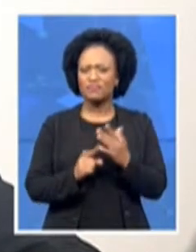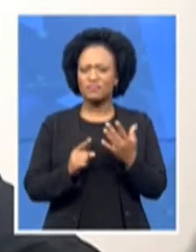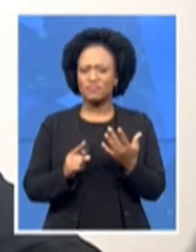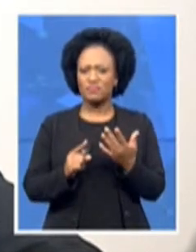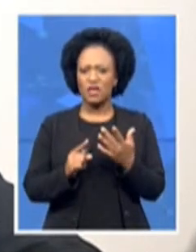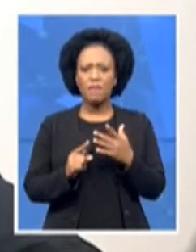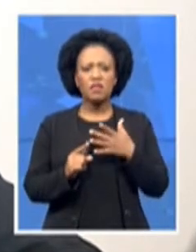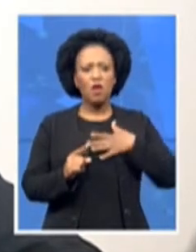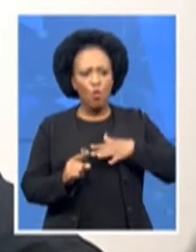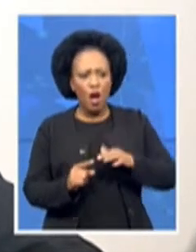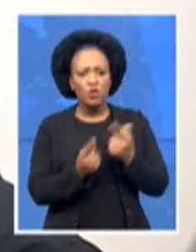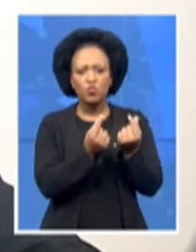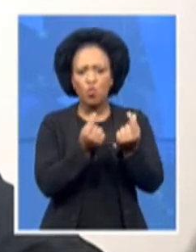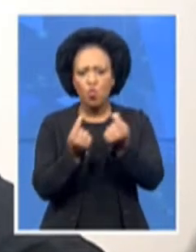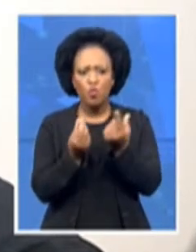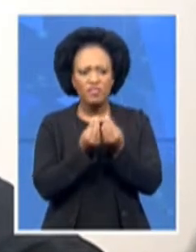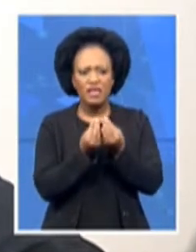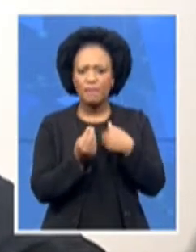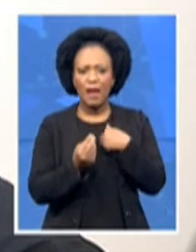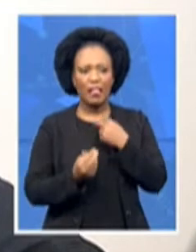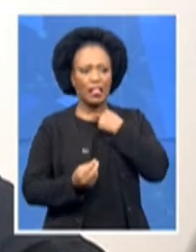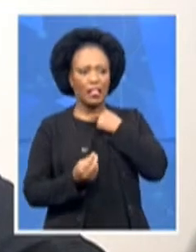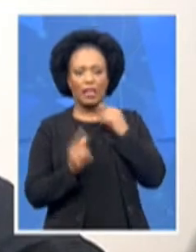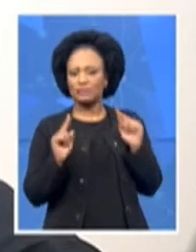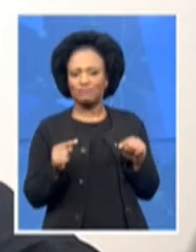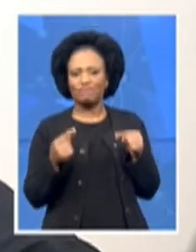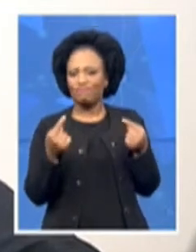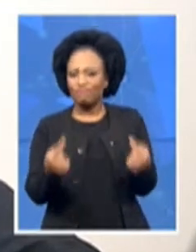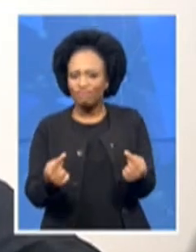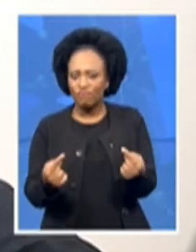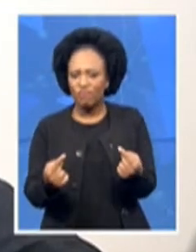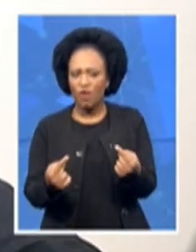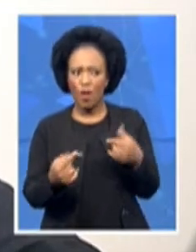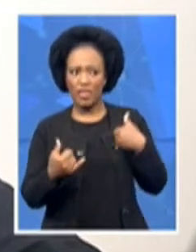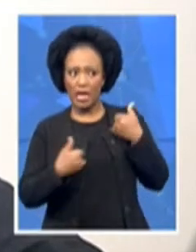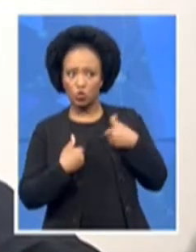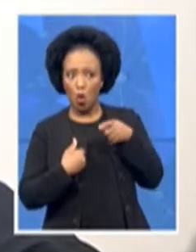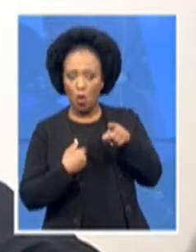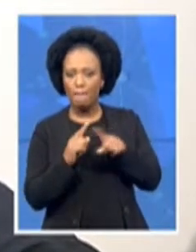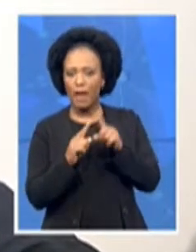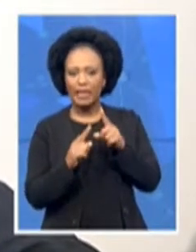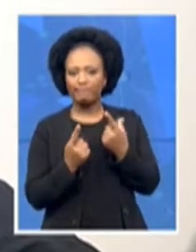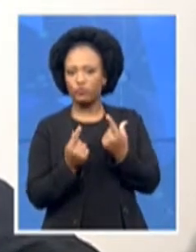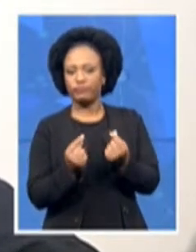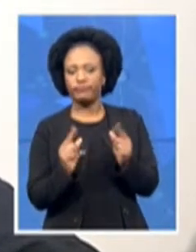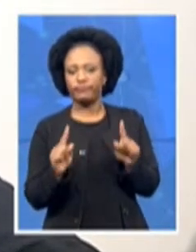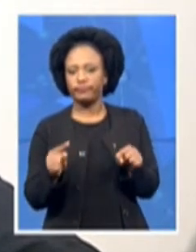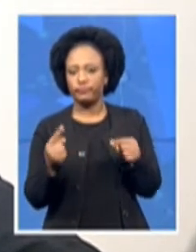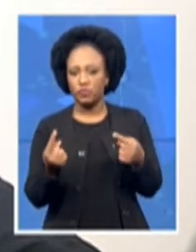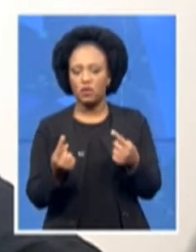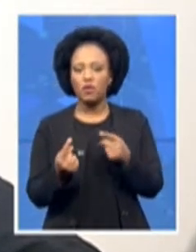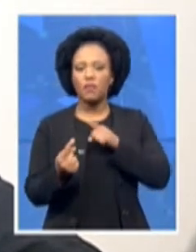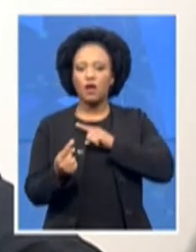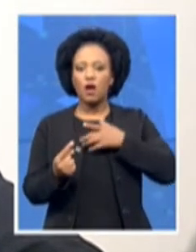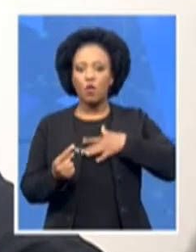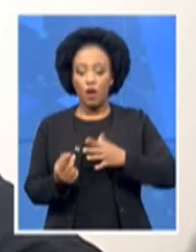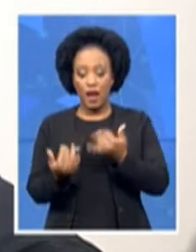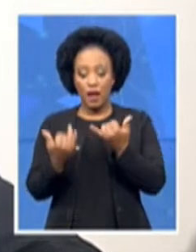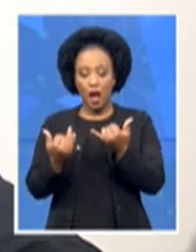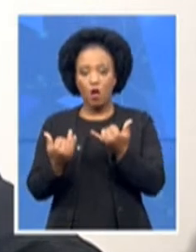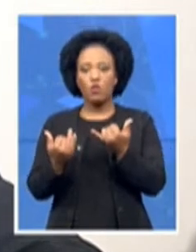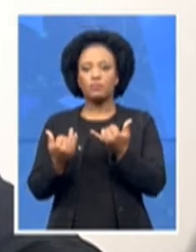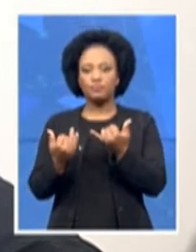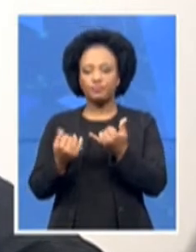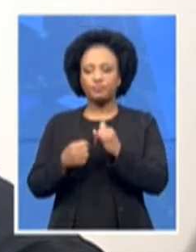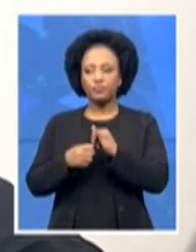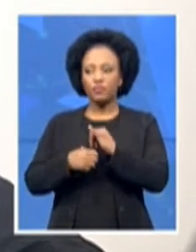saying, let us all take this opportunity of taking a vaccine, because we can really end